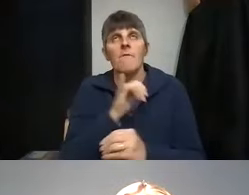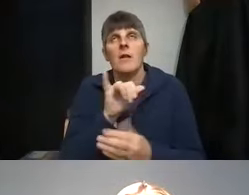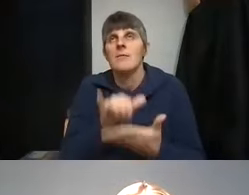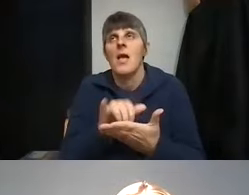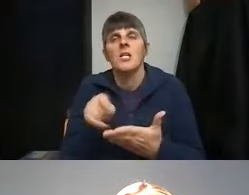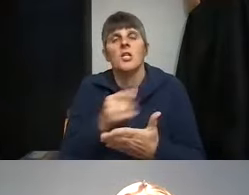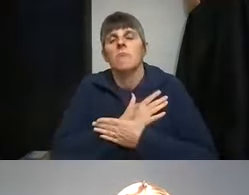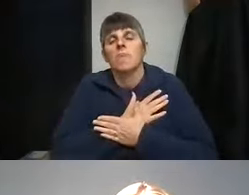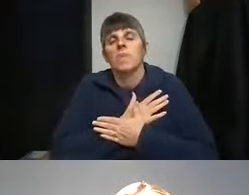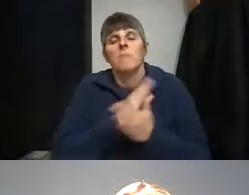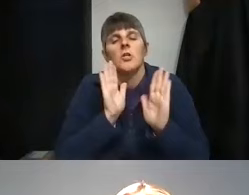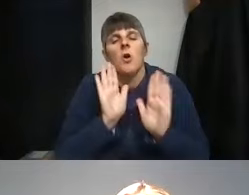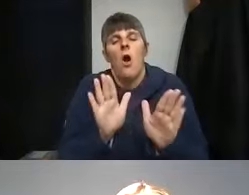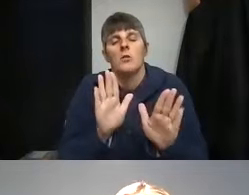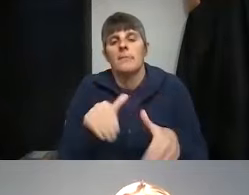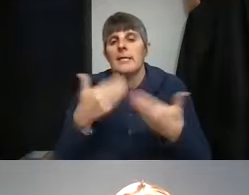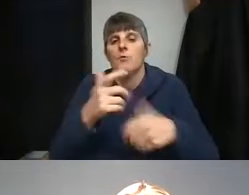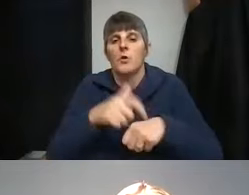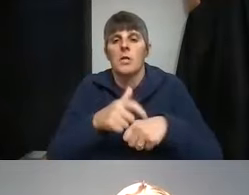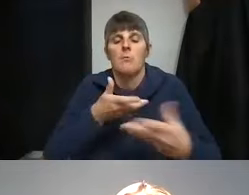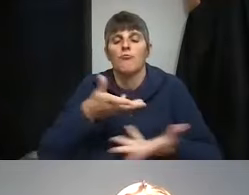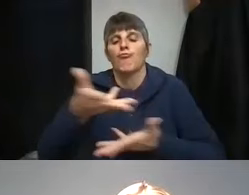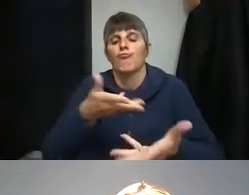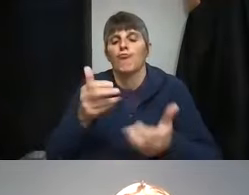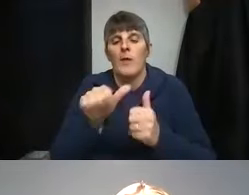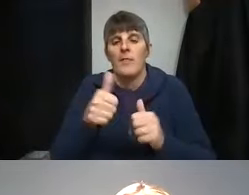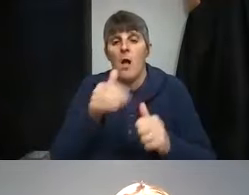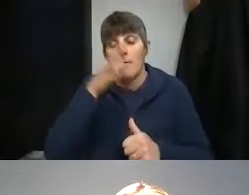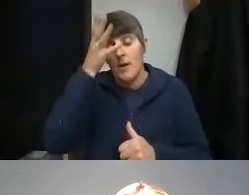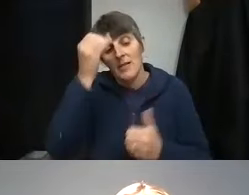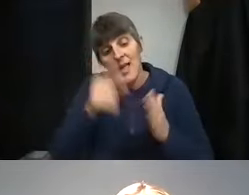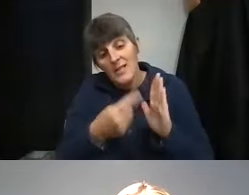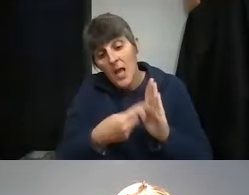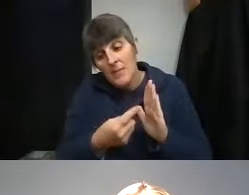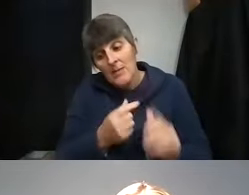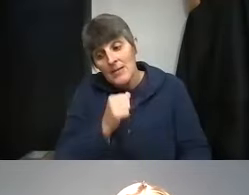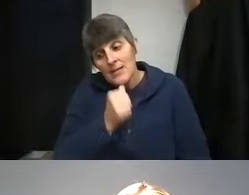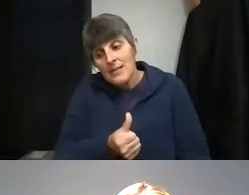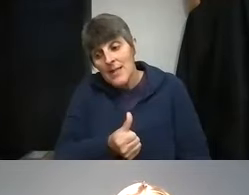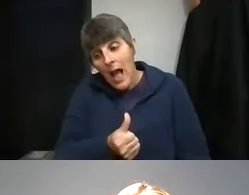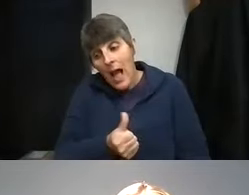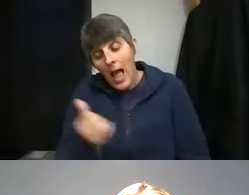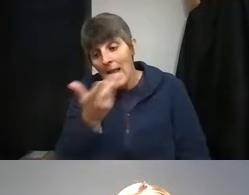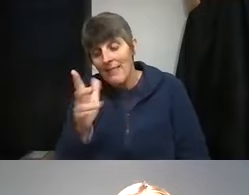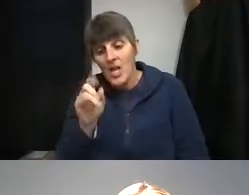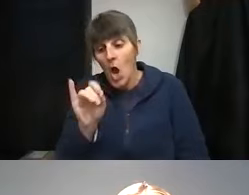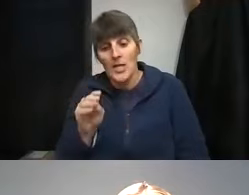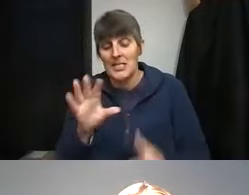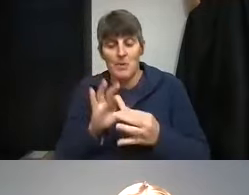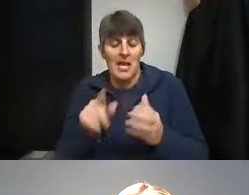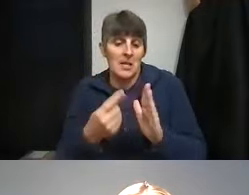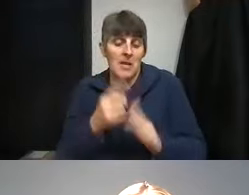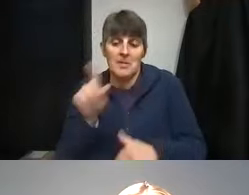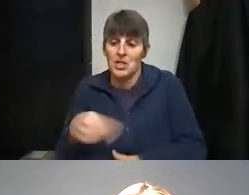it's awesome. It's just gives you a time to talk to other parents. And sometimes it's not anything autism related. Sometimes it's